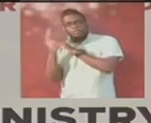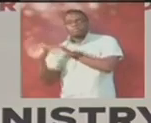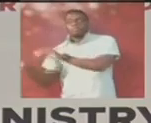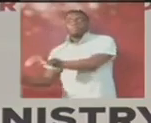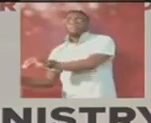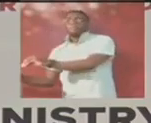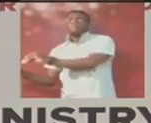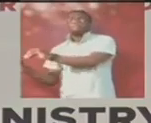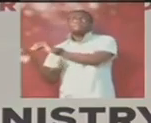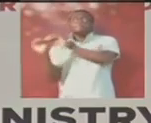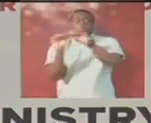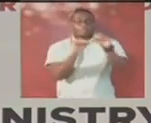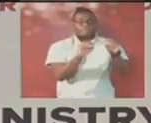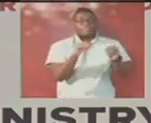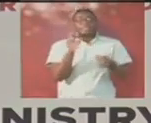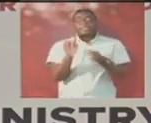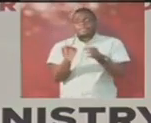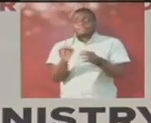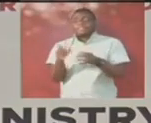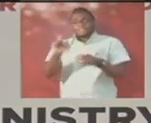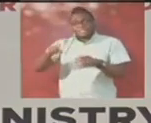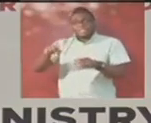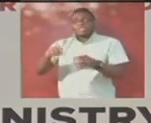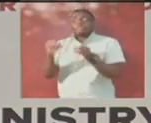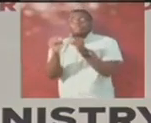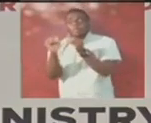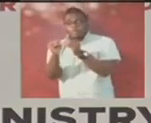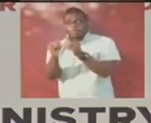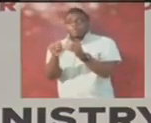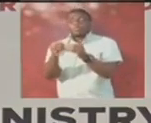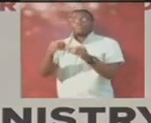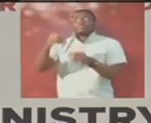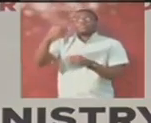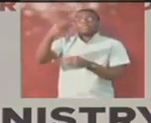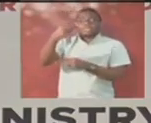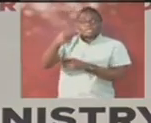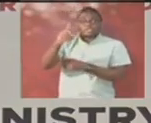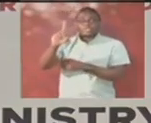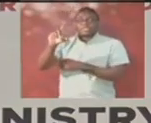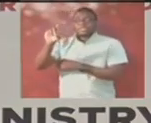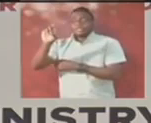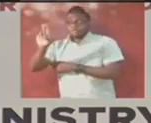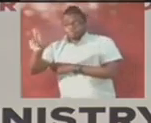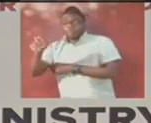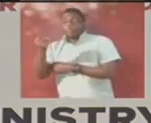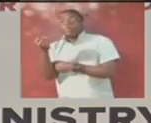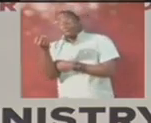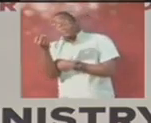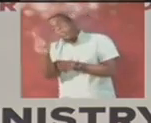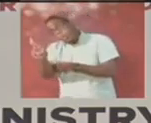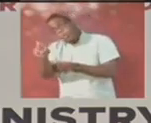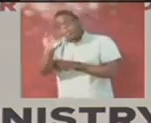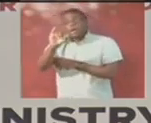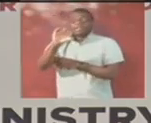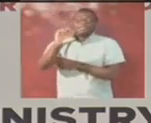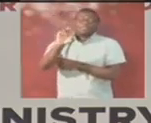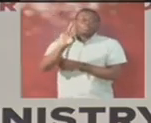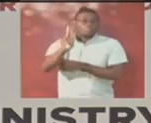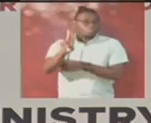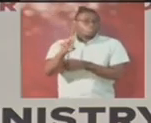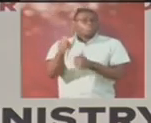of care that is required. It's important to note that the clinical course of patients with